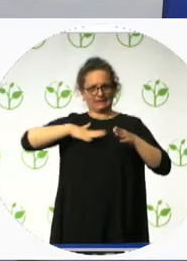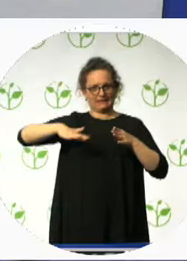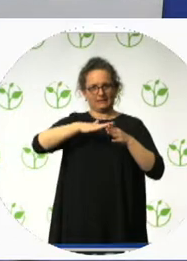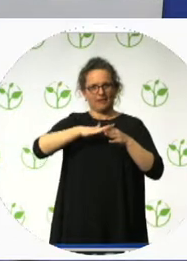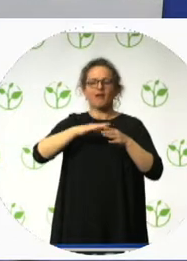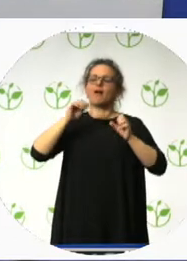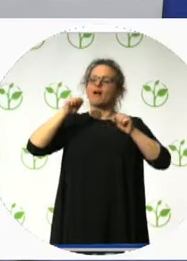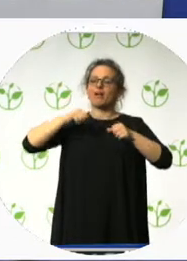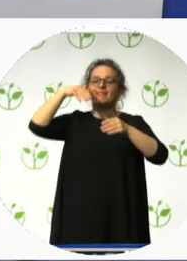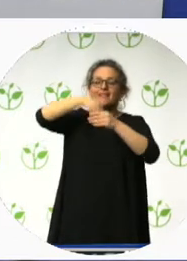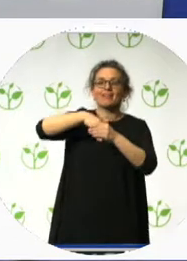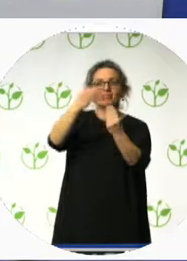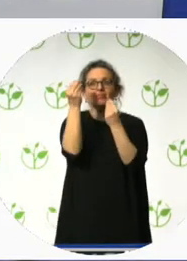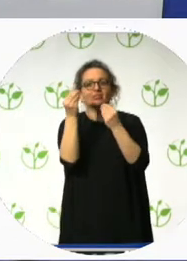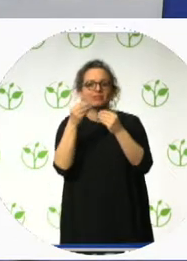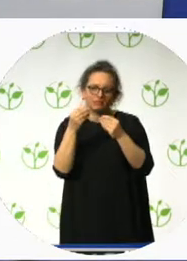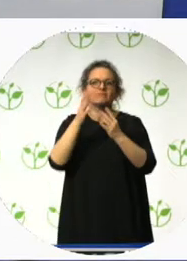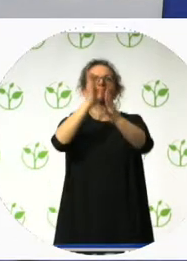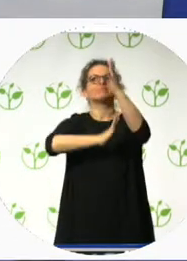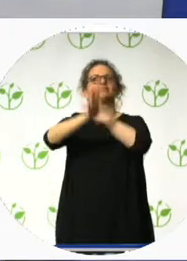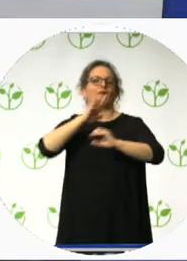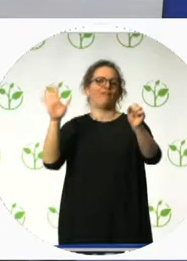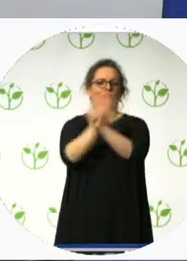So the next one.